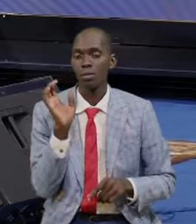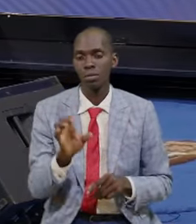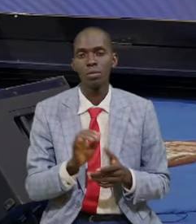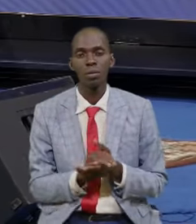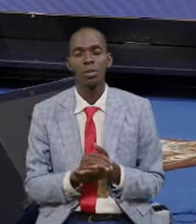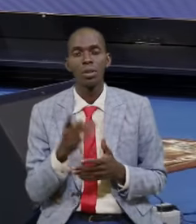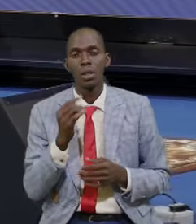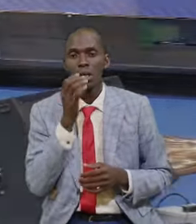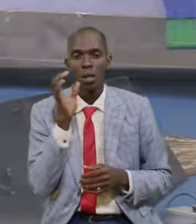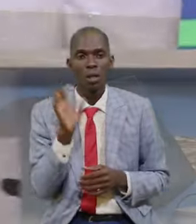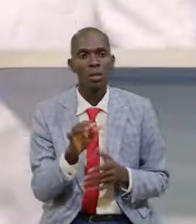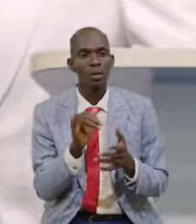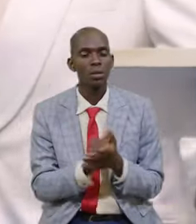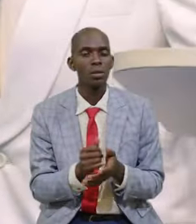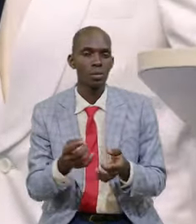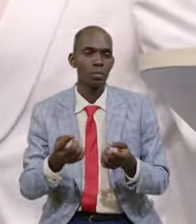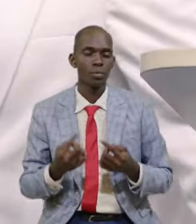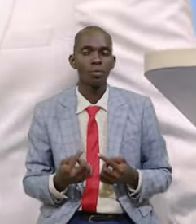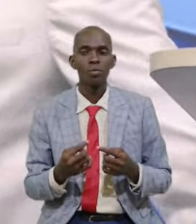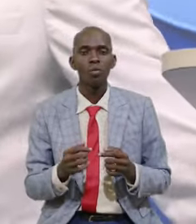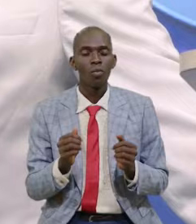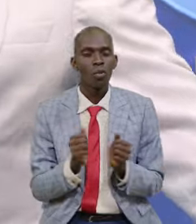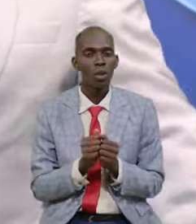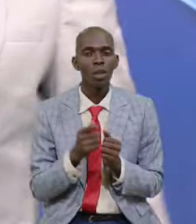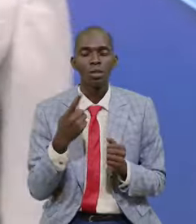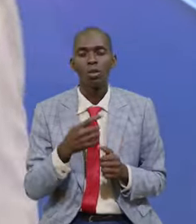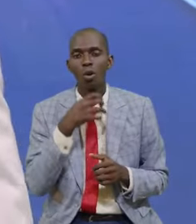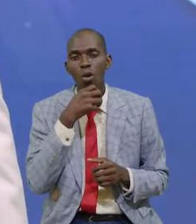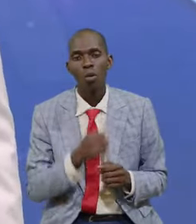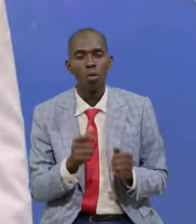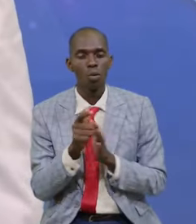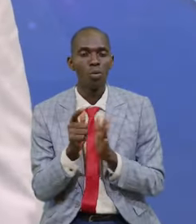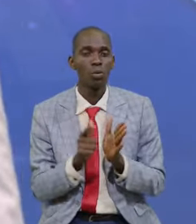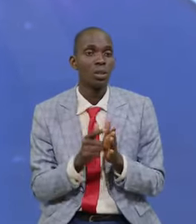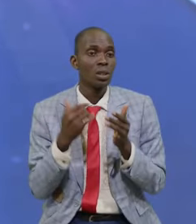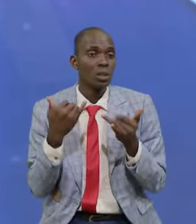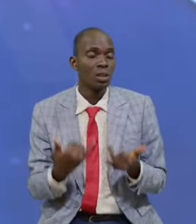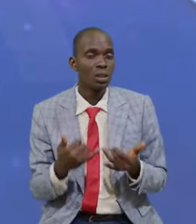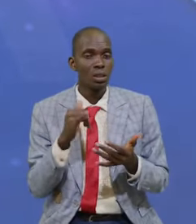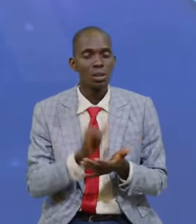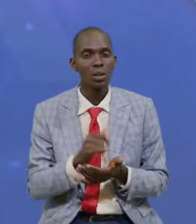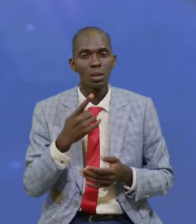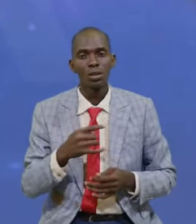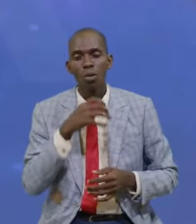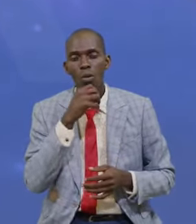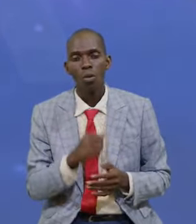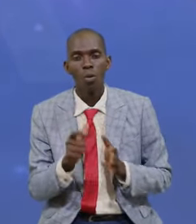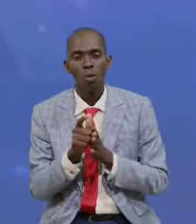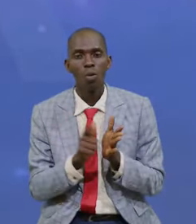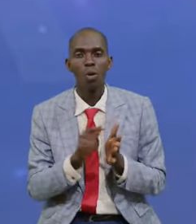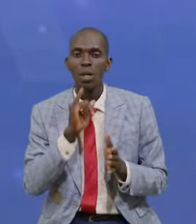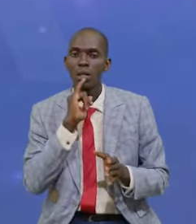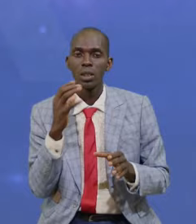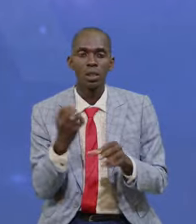the curse that came with the old law. Now that the old law is taken away,